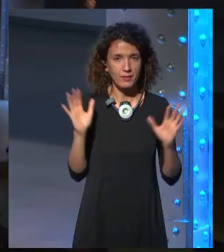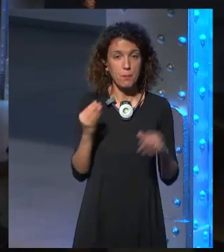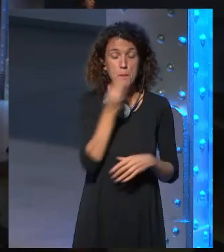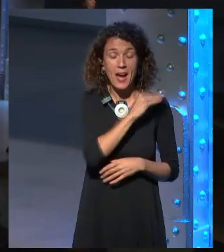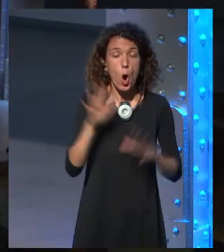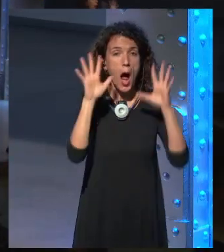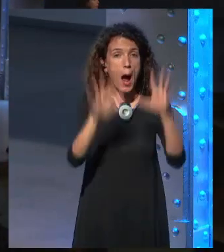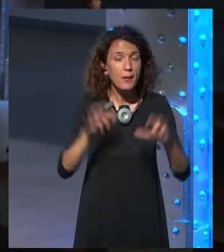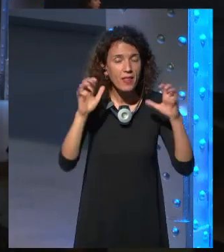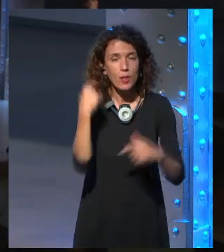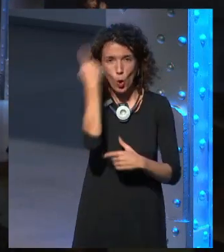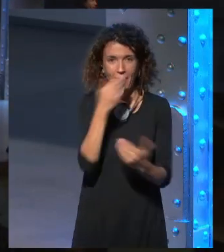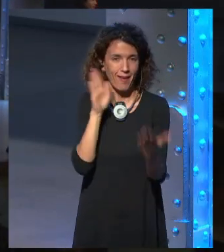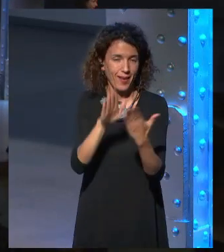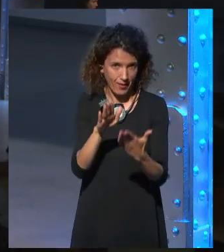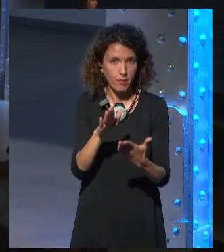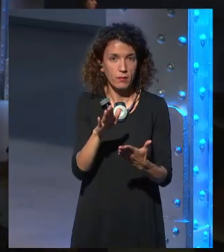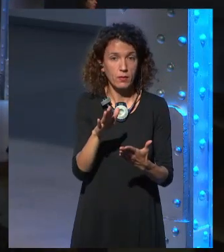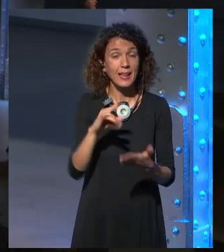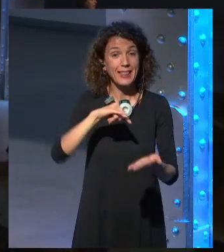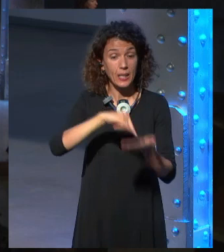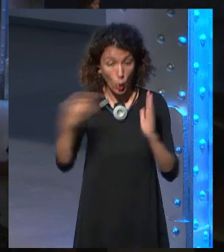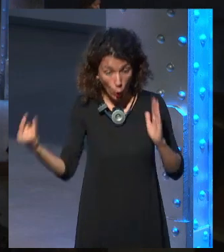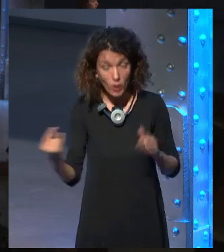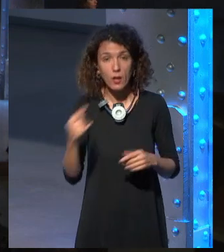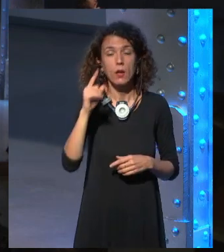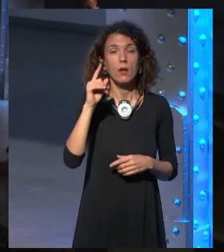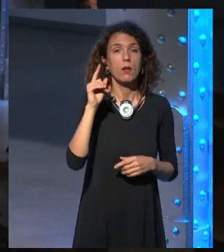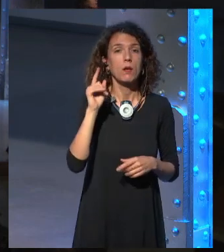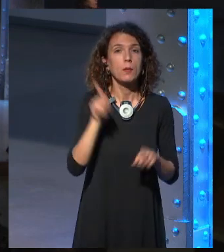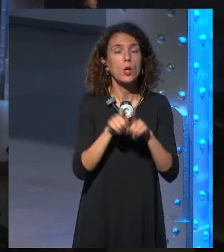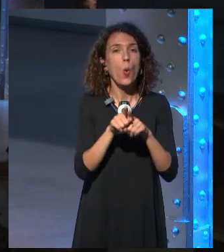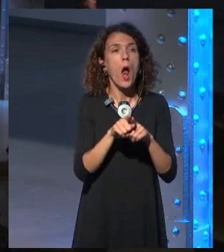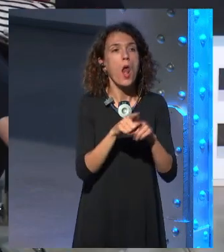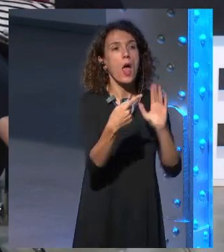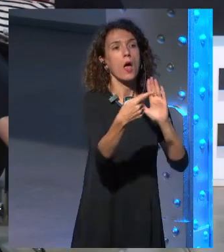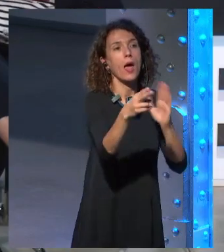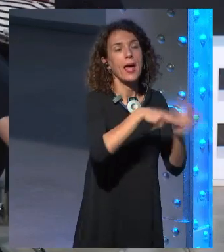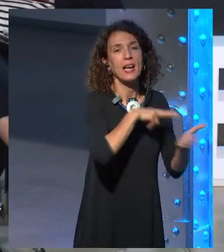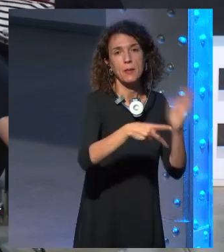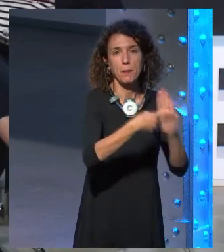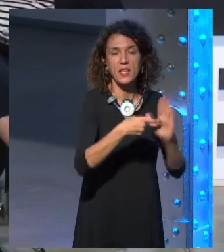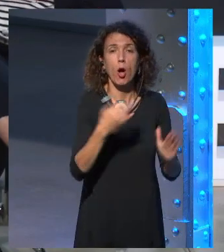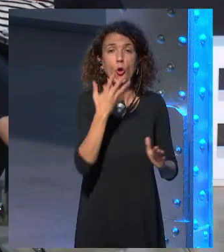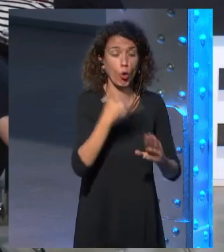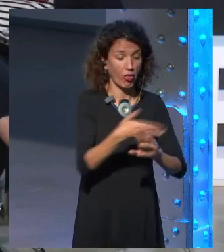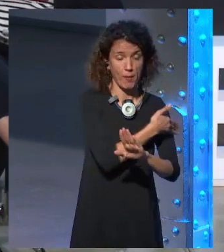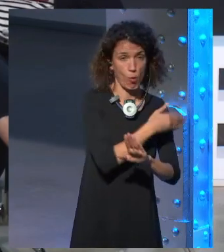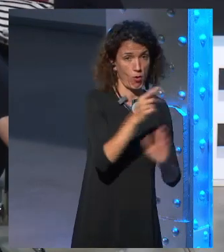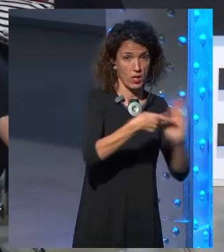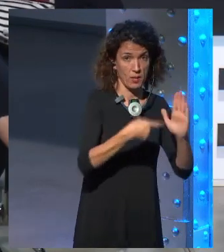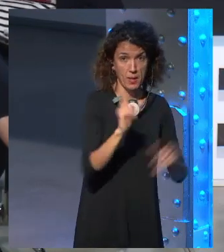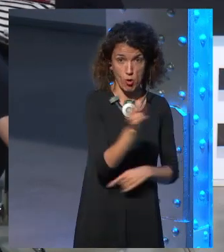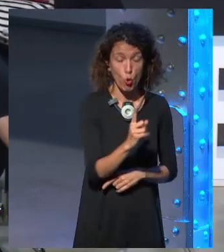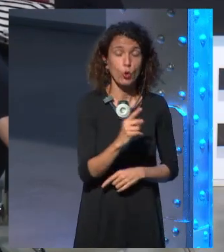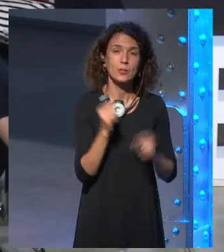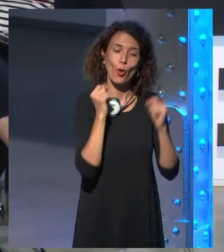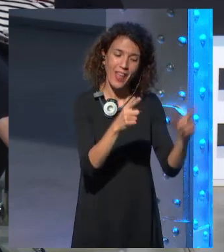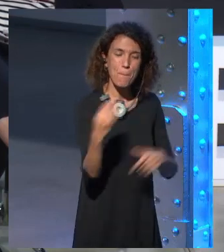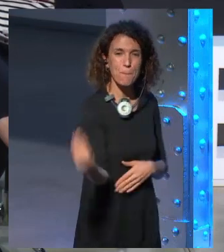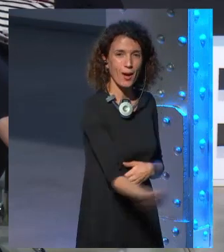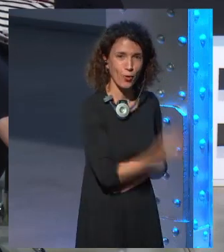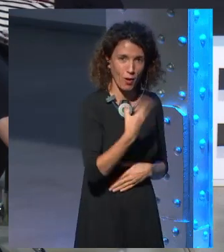with this last remark, the best learning is face-to-face learning, that technology does not replace what we know, but it